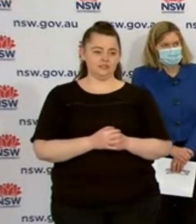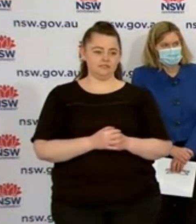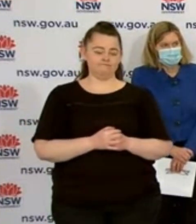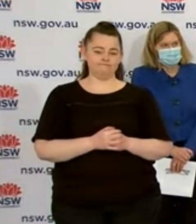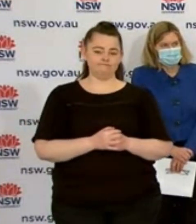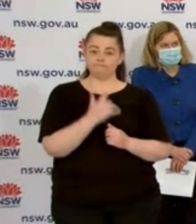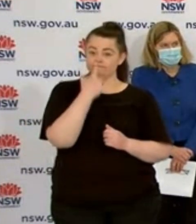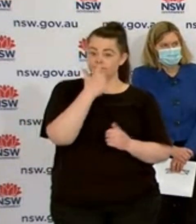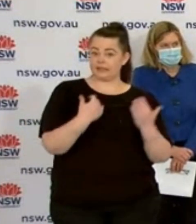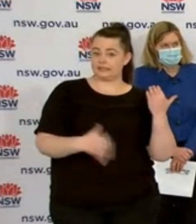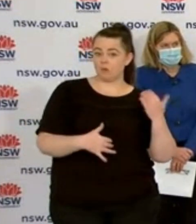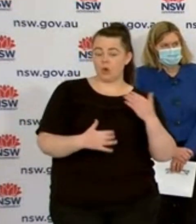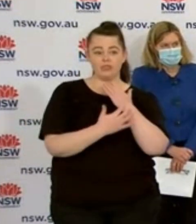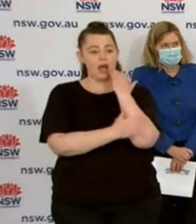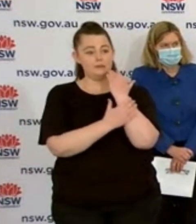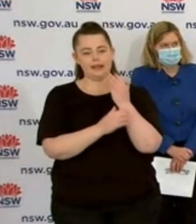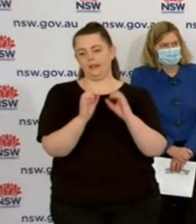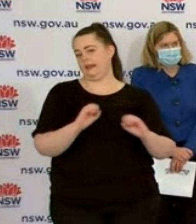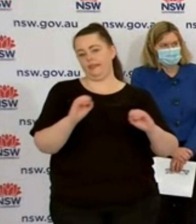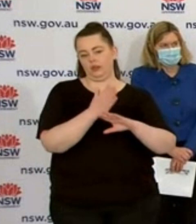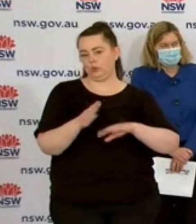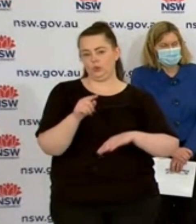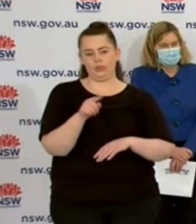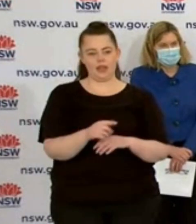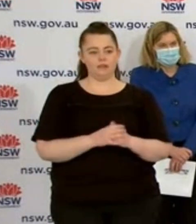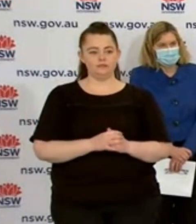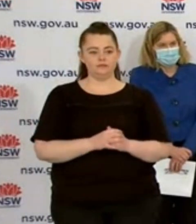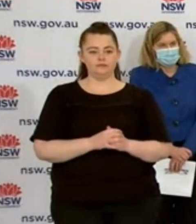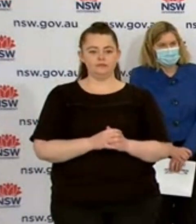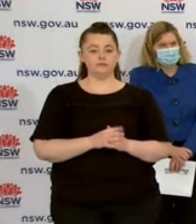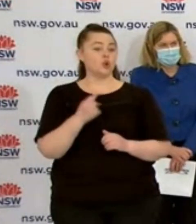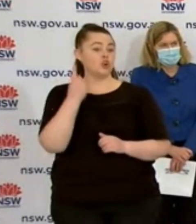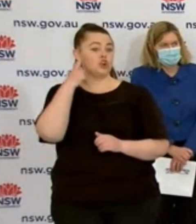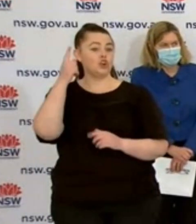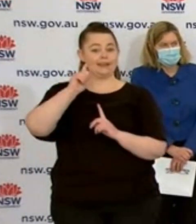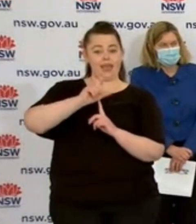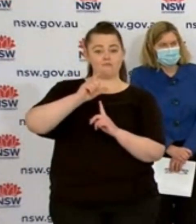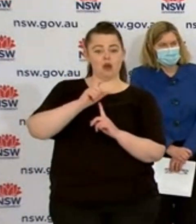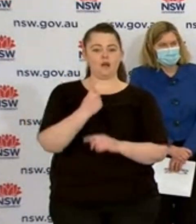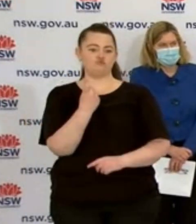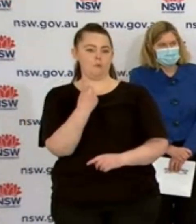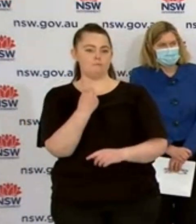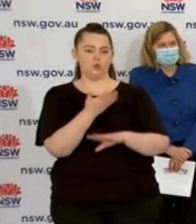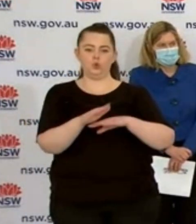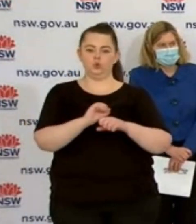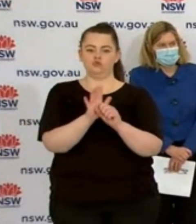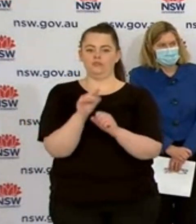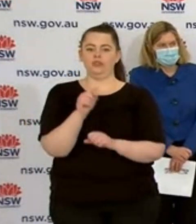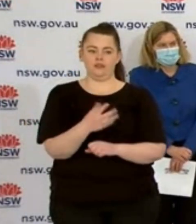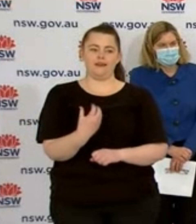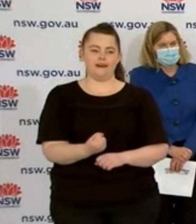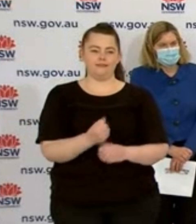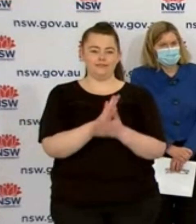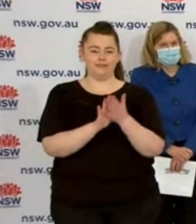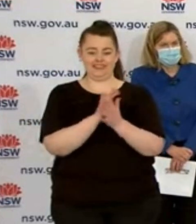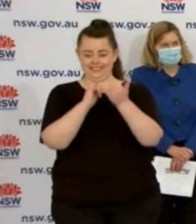cases. And of course the threat that's coming out of Canberra with the outbreak in Canberra, with another case in Canberra overnight, does put some strain and pressure on the southern part